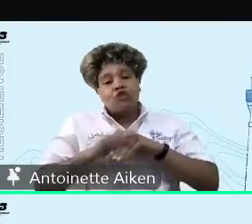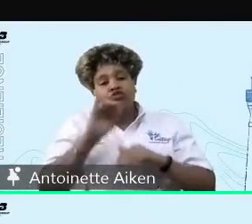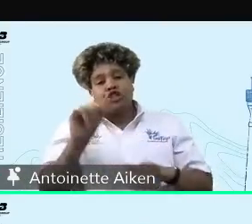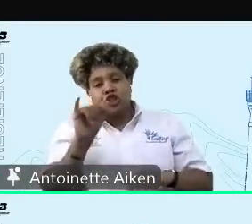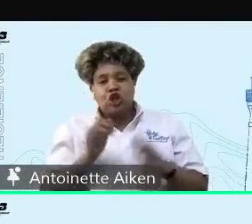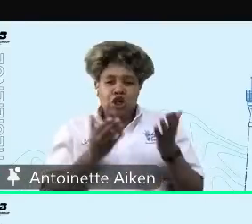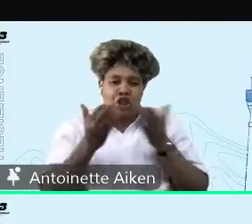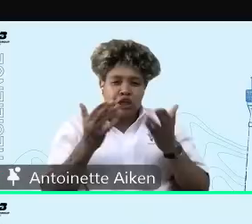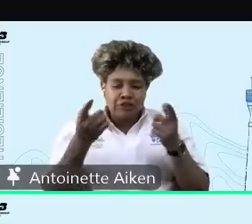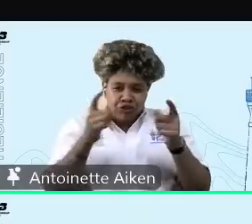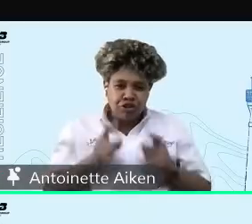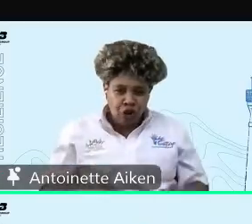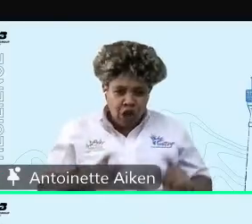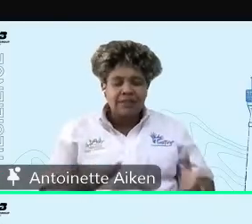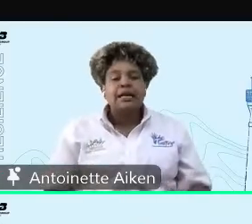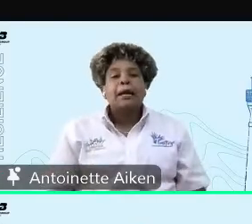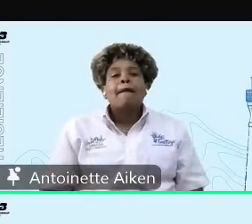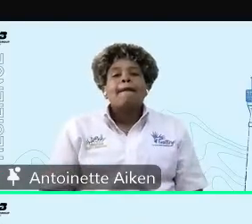service result.